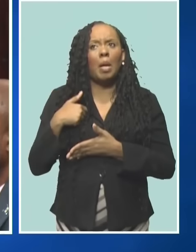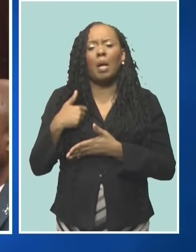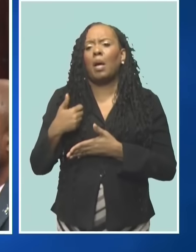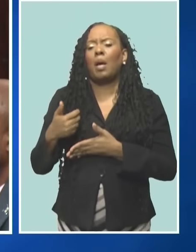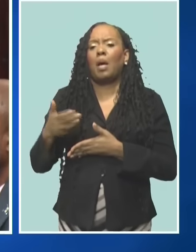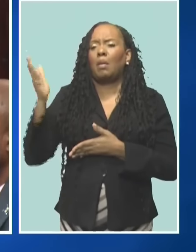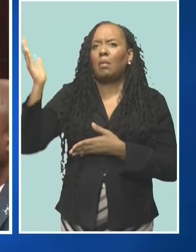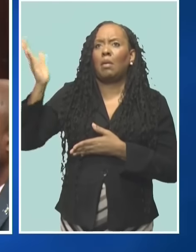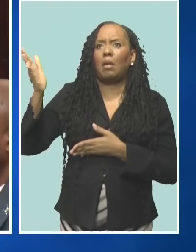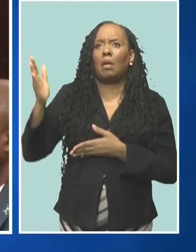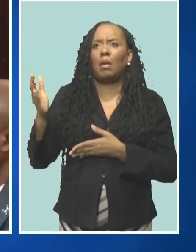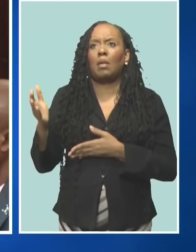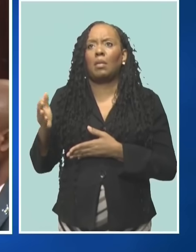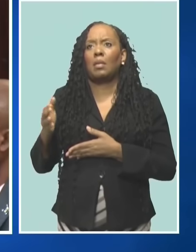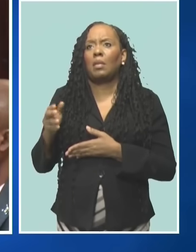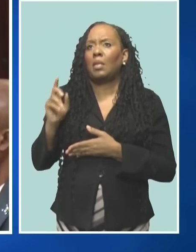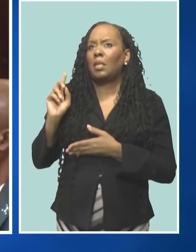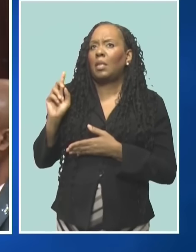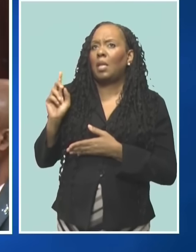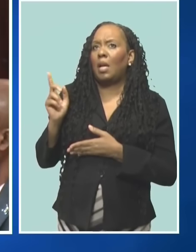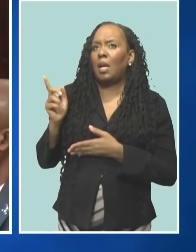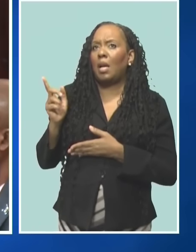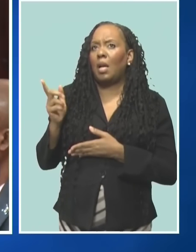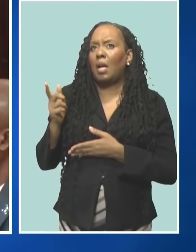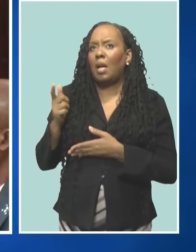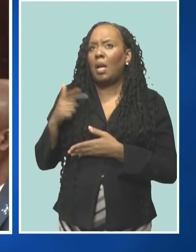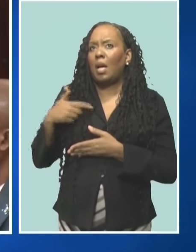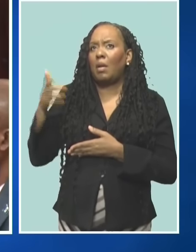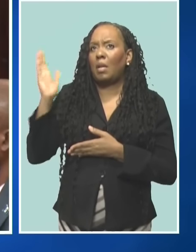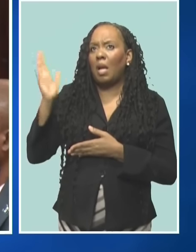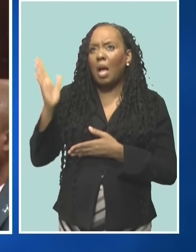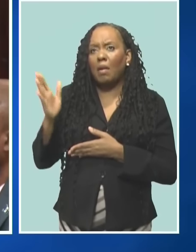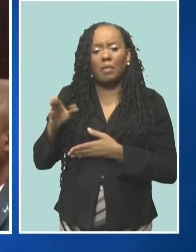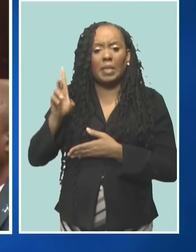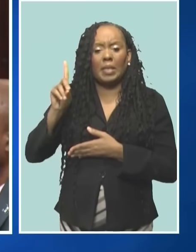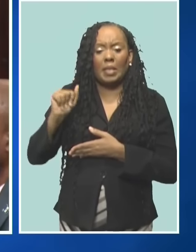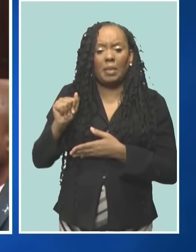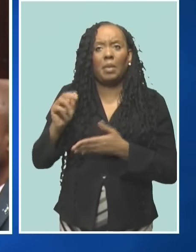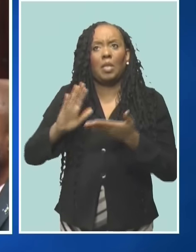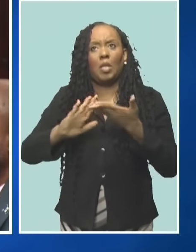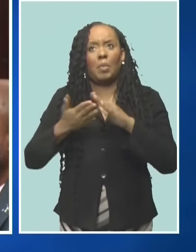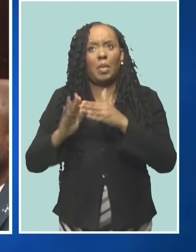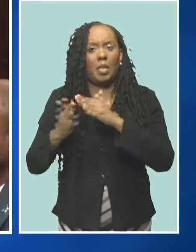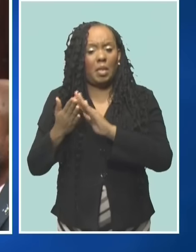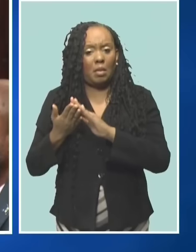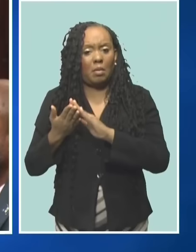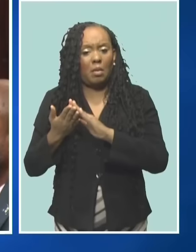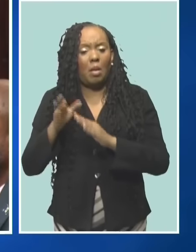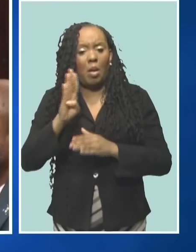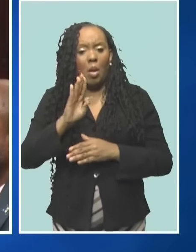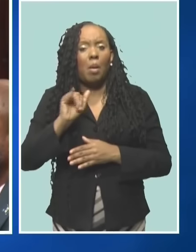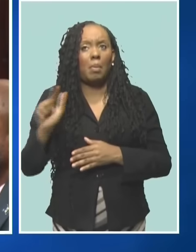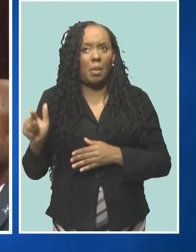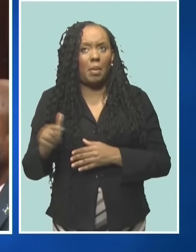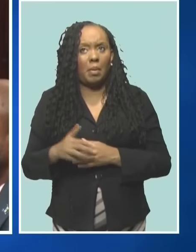said he didn't see me for how long, but he just happened to speak in the resolution for the disabled community.